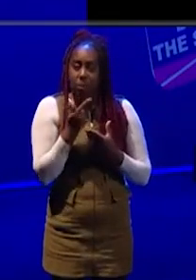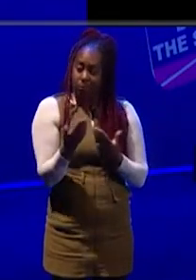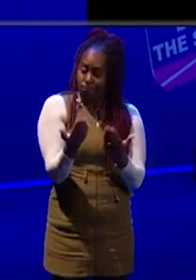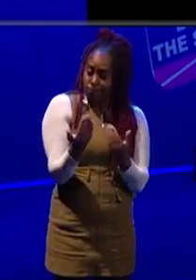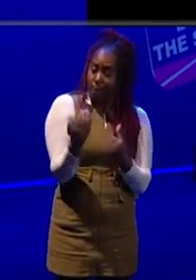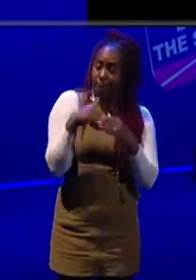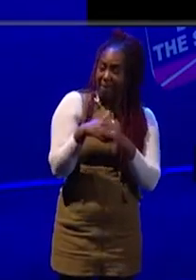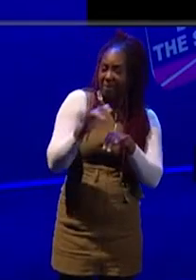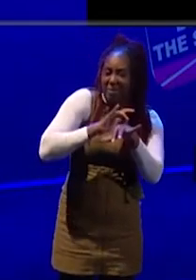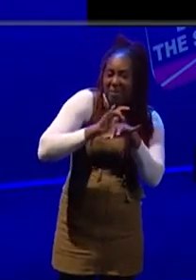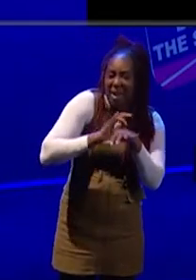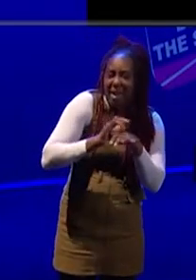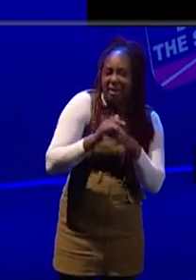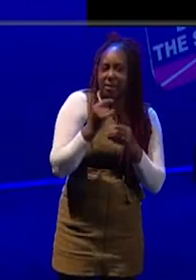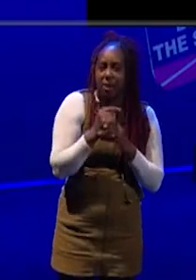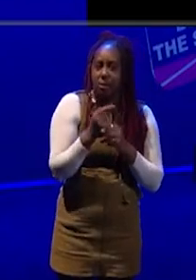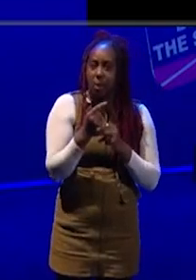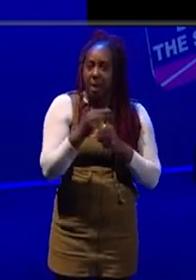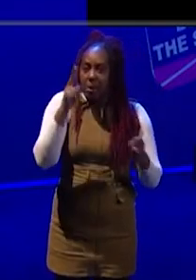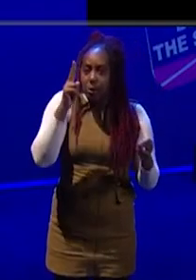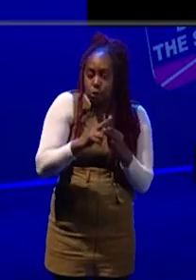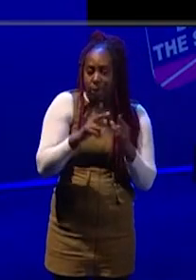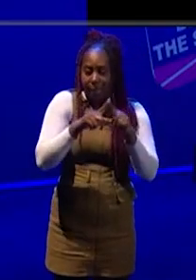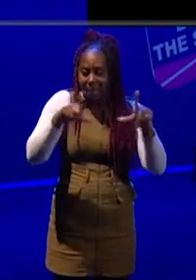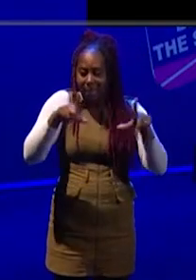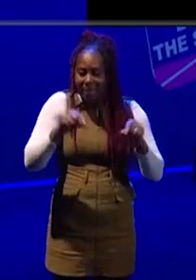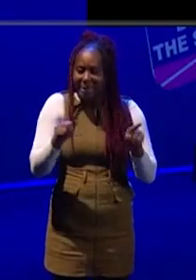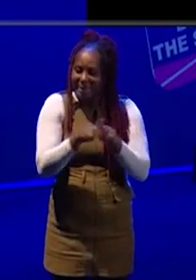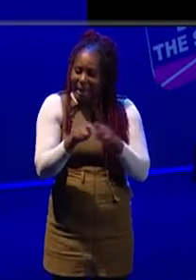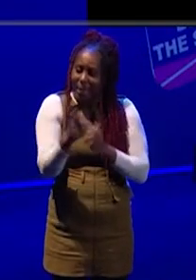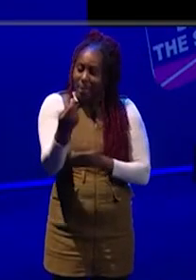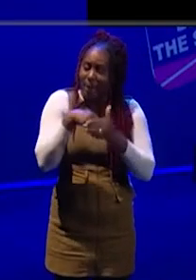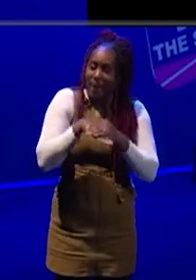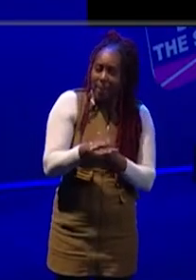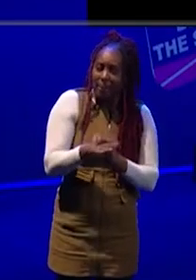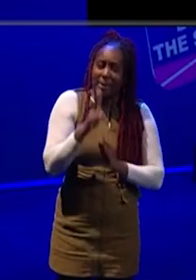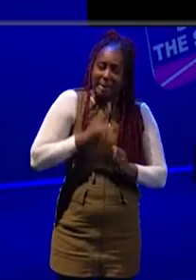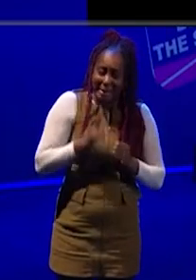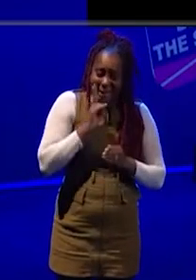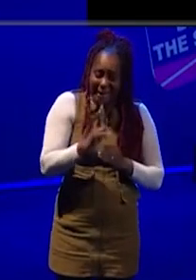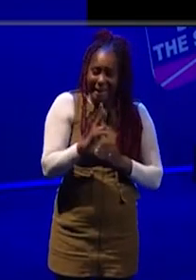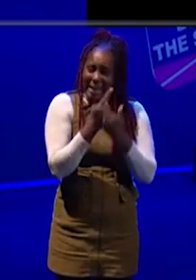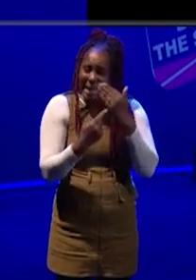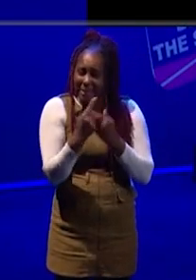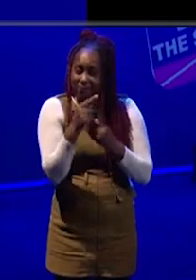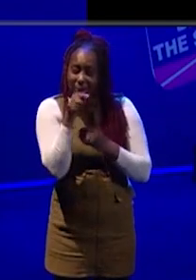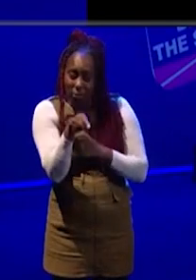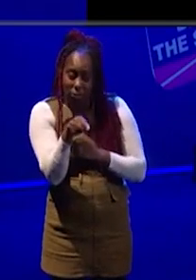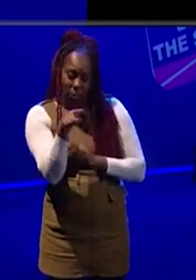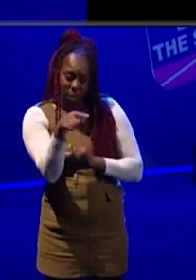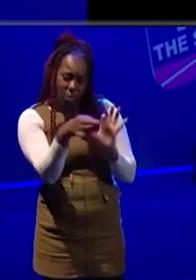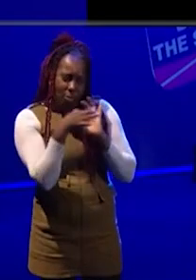doing pay what you can, and we're lowering prices to get people in, they then need to see those individuals on stage in which they relate